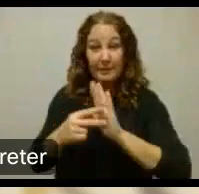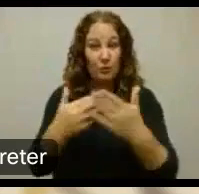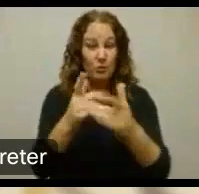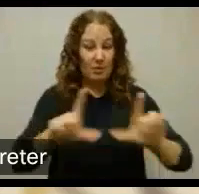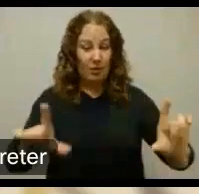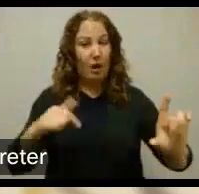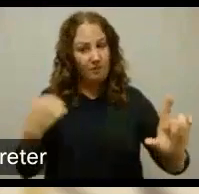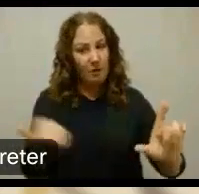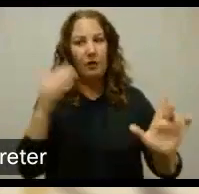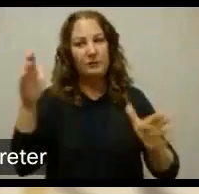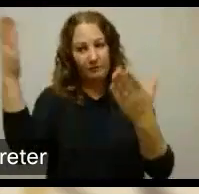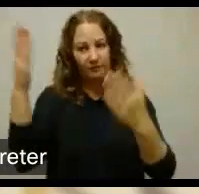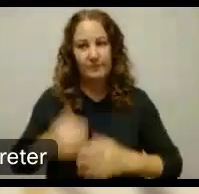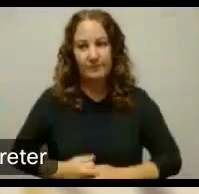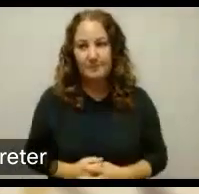offer.